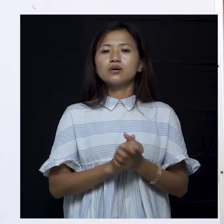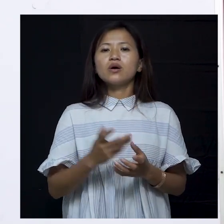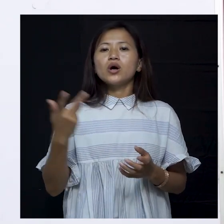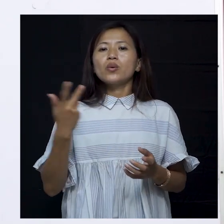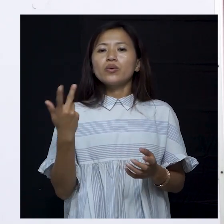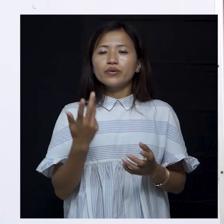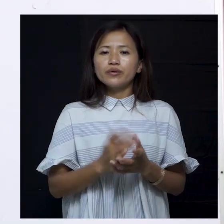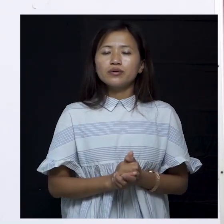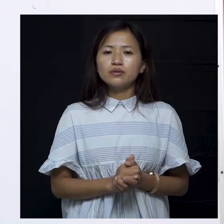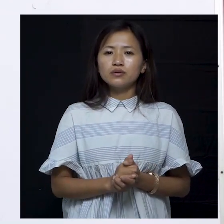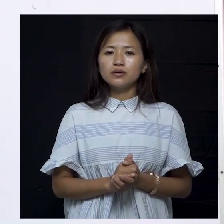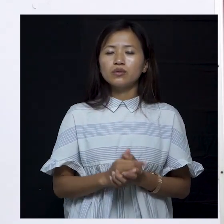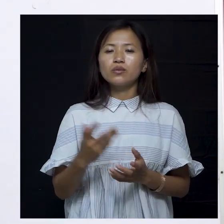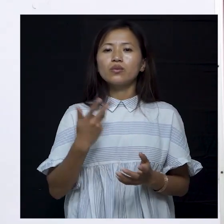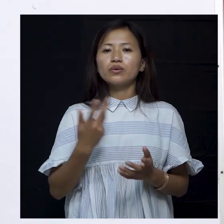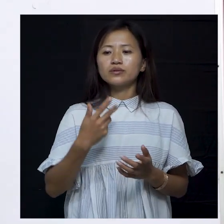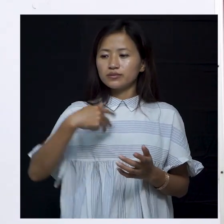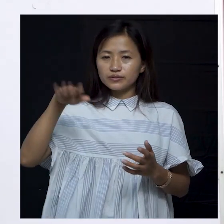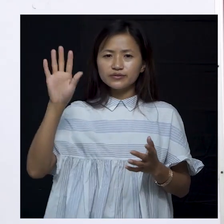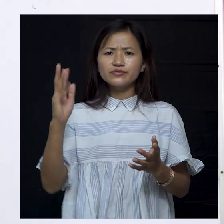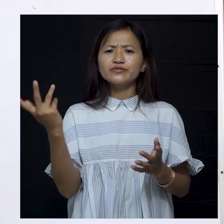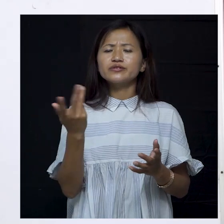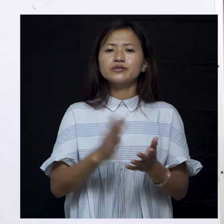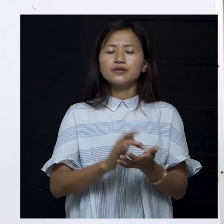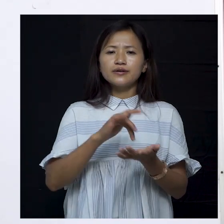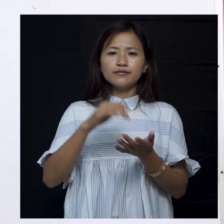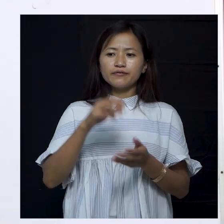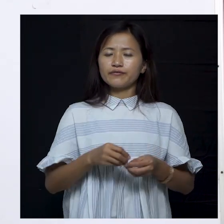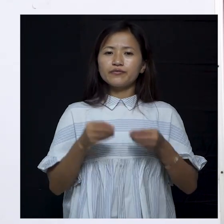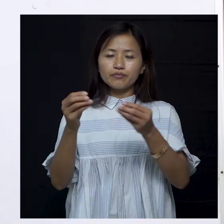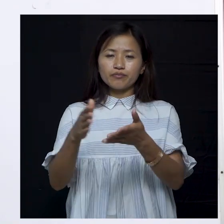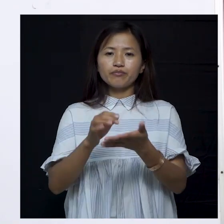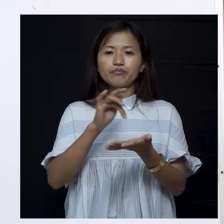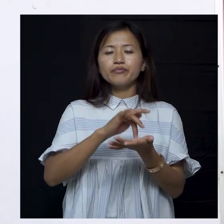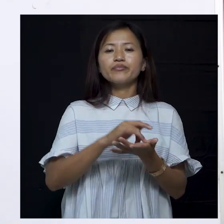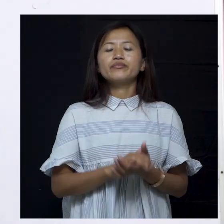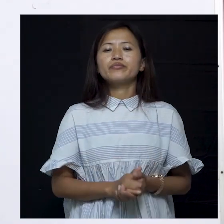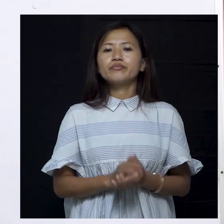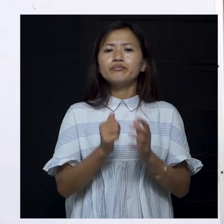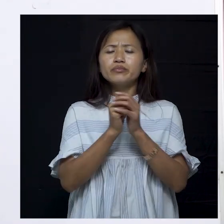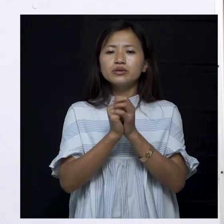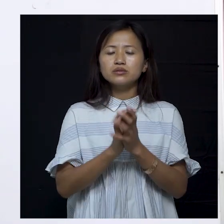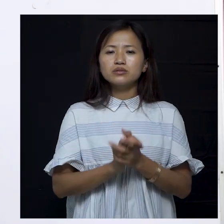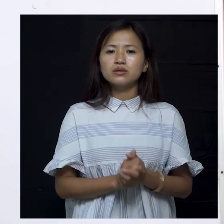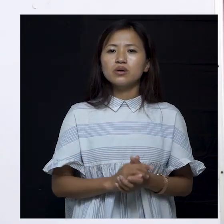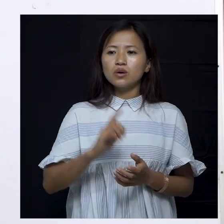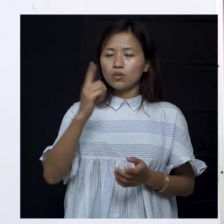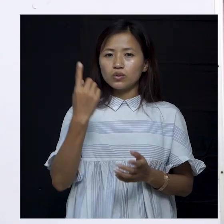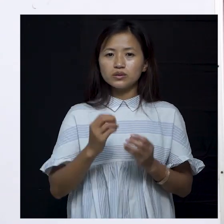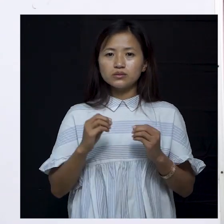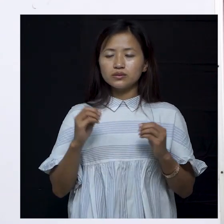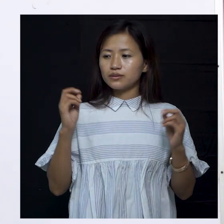The wandering singers go wherever they please, wherever their feet takes them, or wherever they please. The wandering singers, you know what